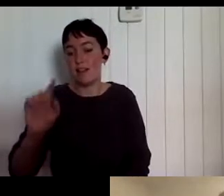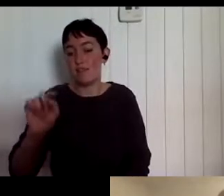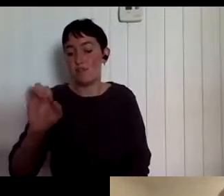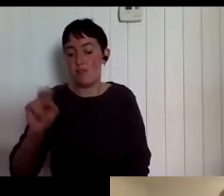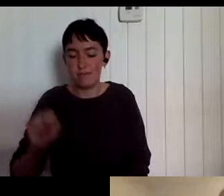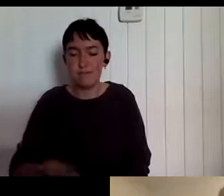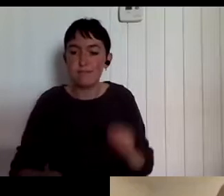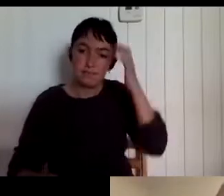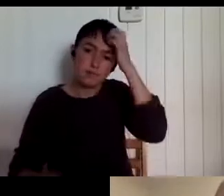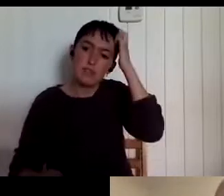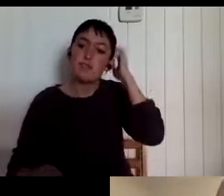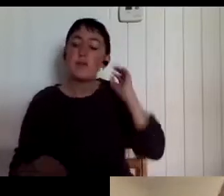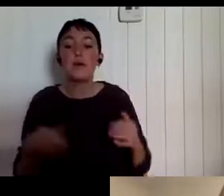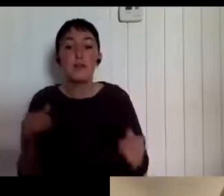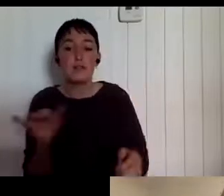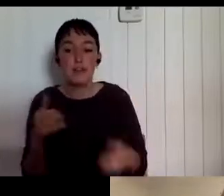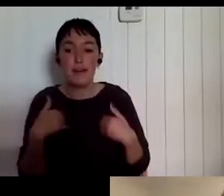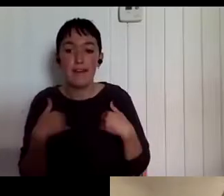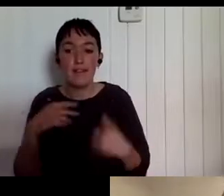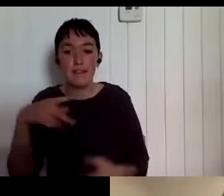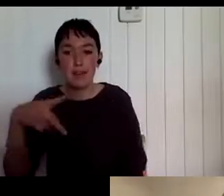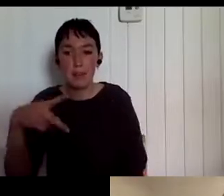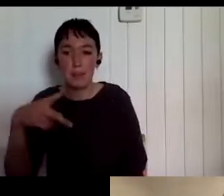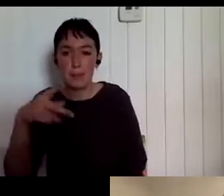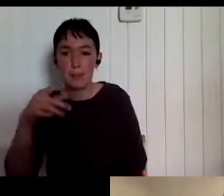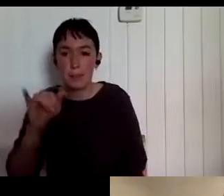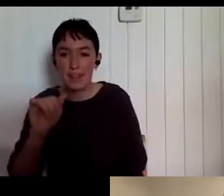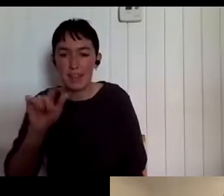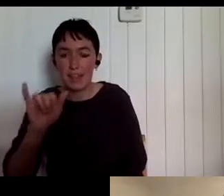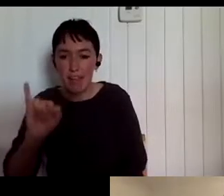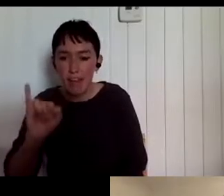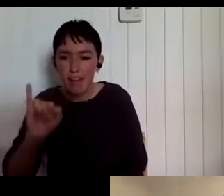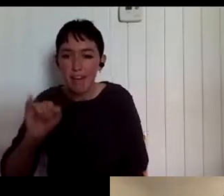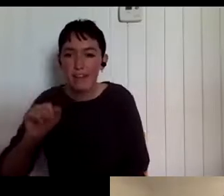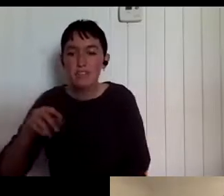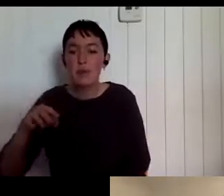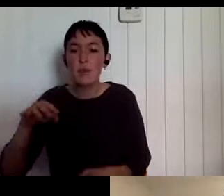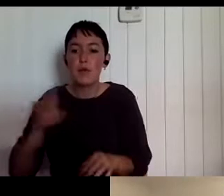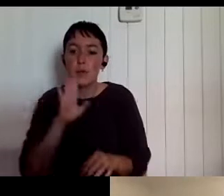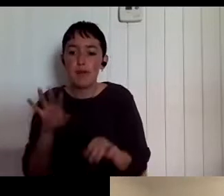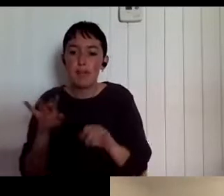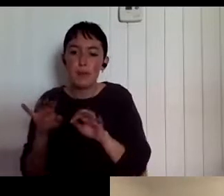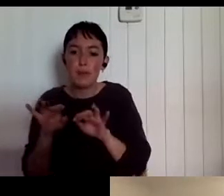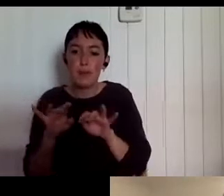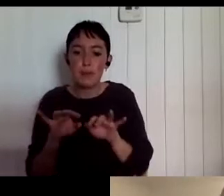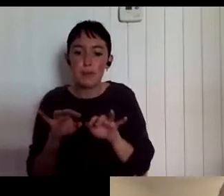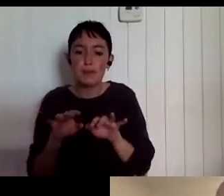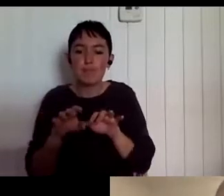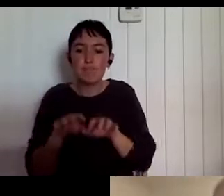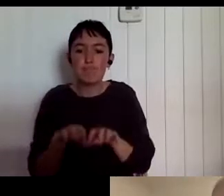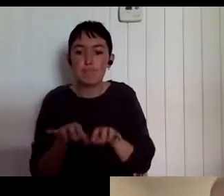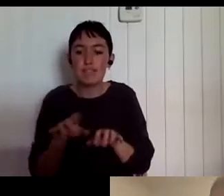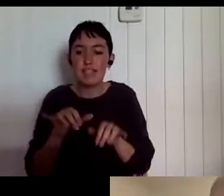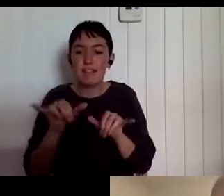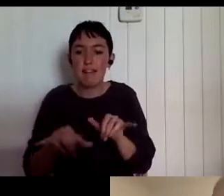pili, so they kind of have like these little fingers, and they'll like come over and they'll swim and they'll sit on the anode, and they're kind of like